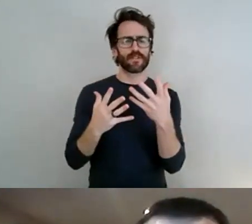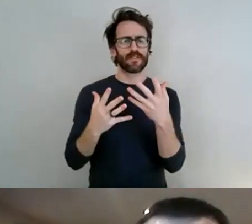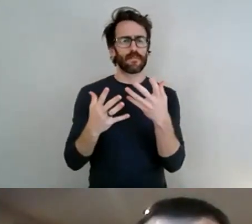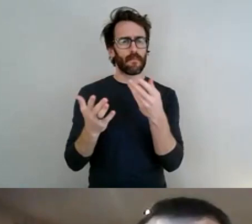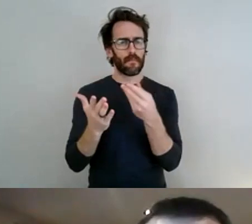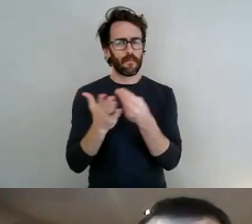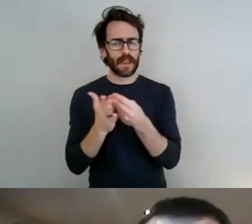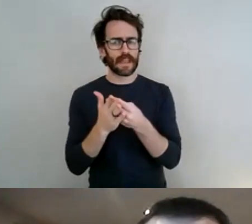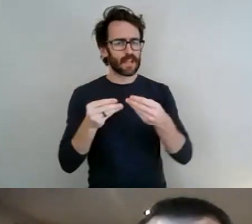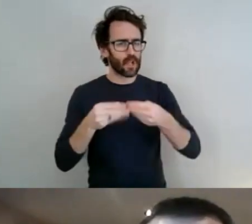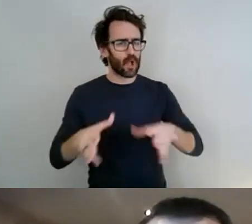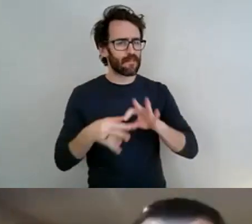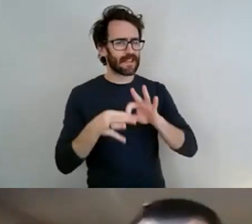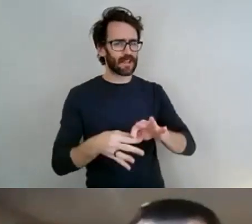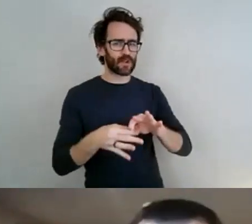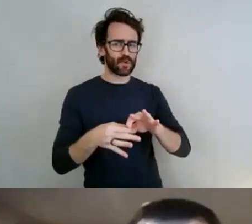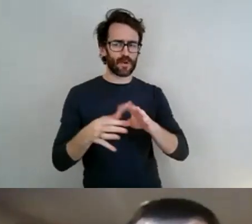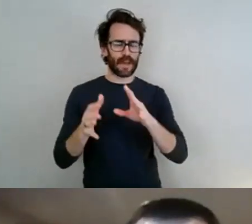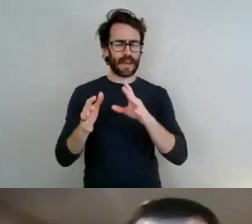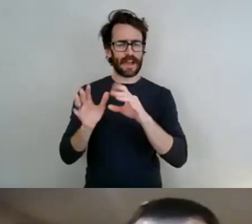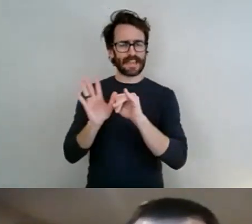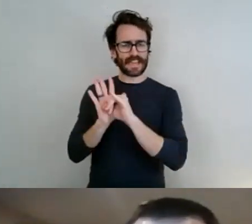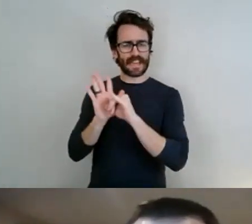theft or fraud.